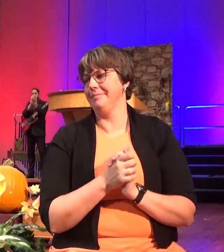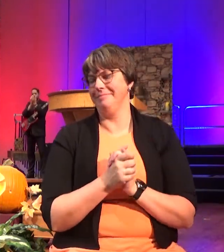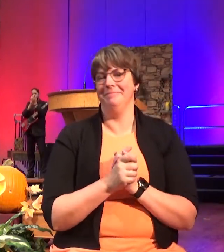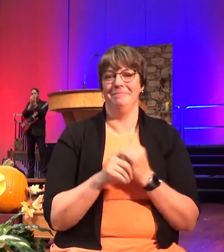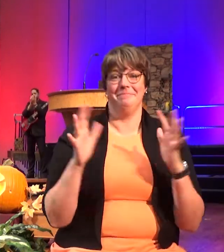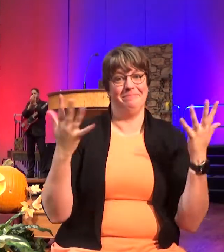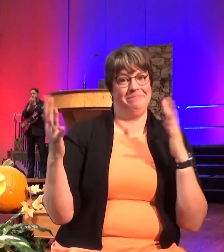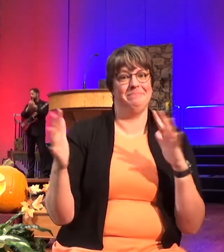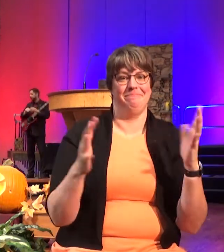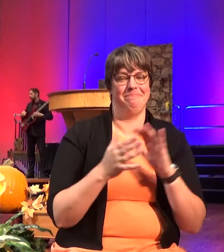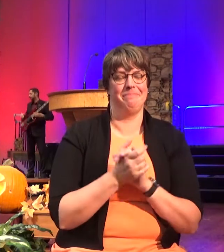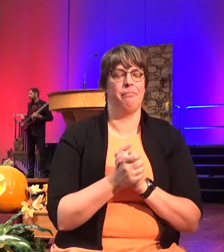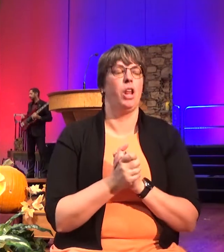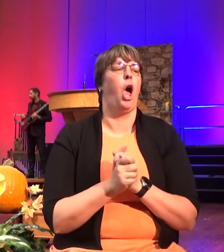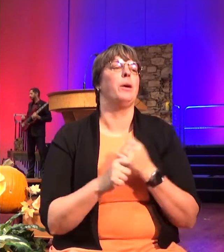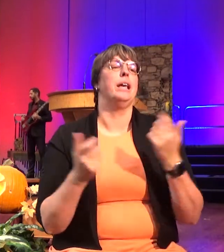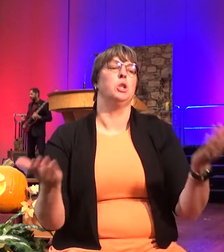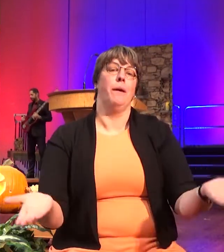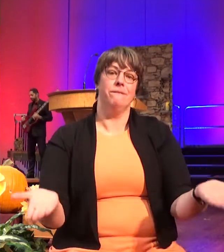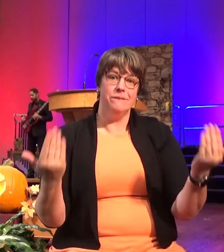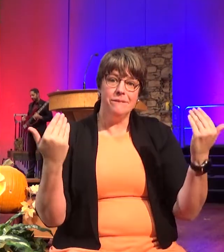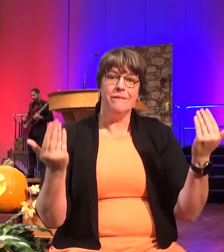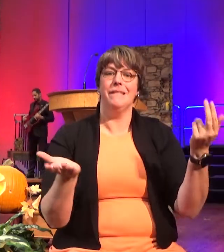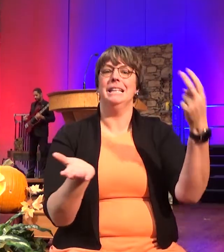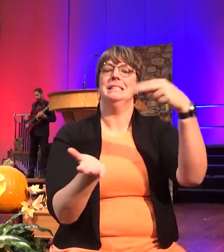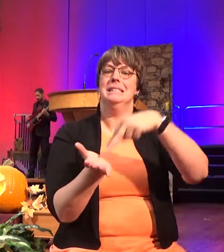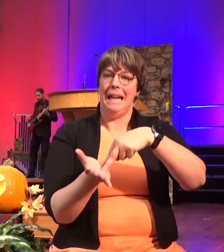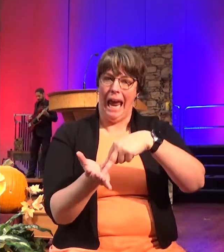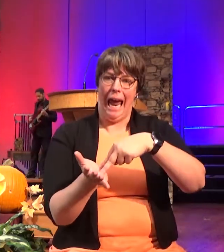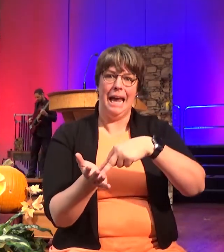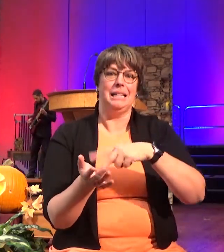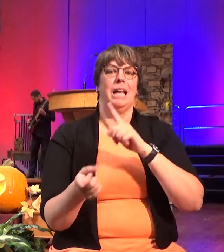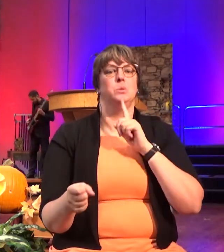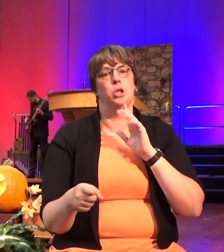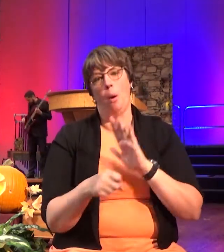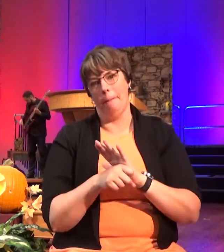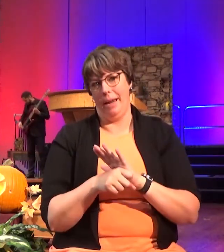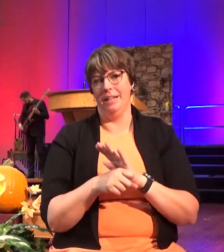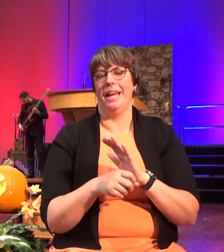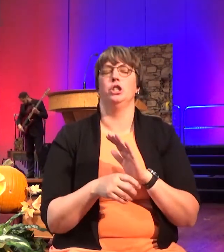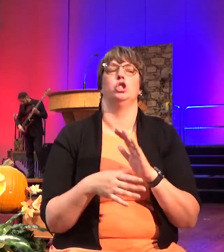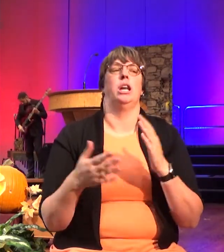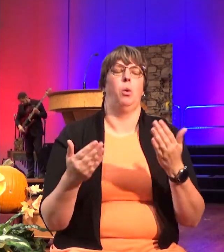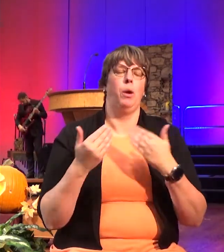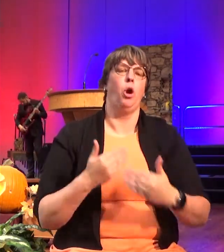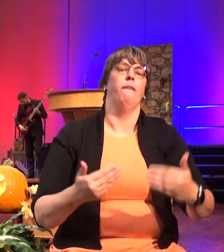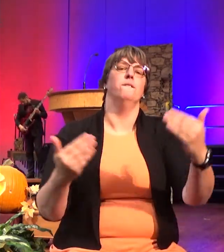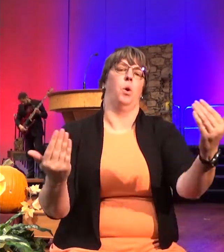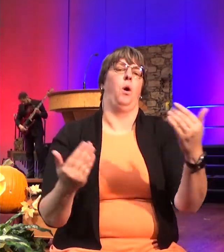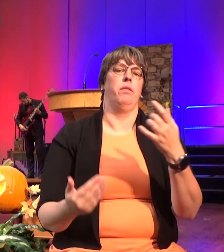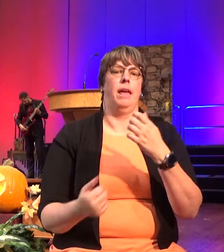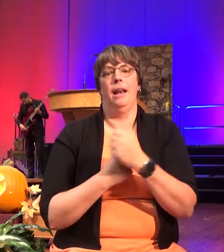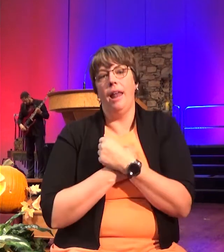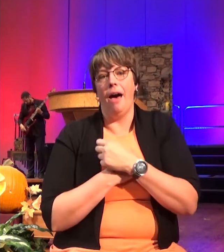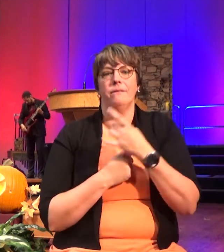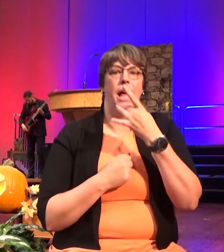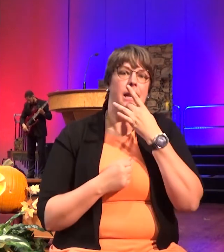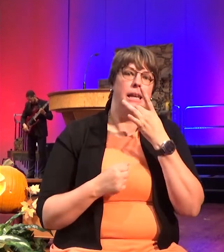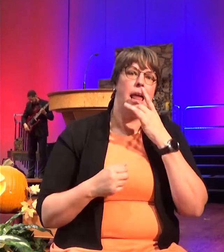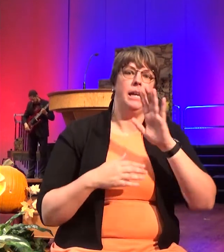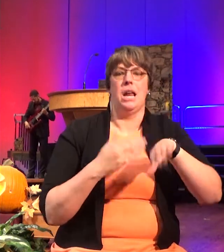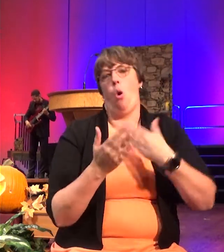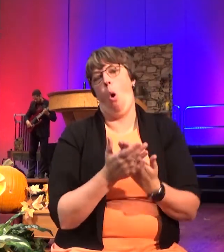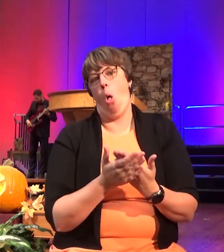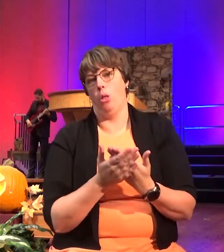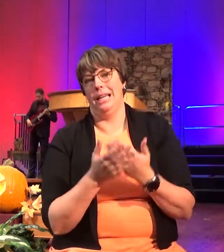And now we invite you to stand as we do the benediction and peace song. We go forth in love and light and wholeness to